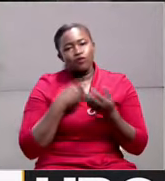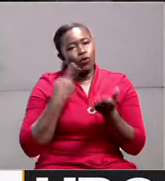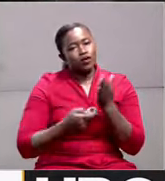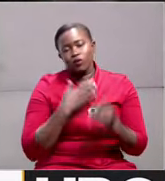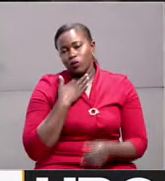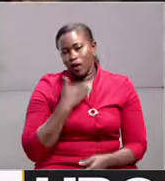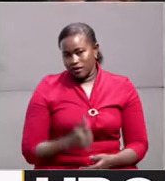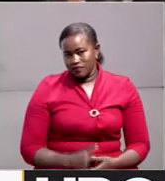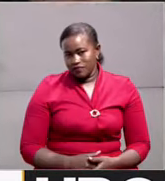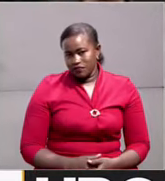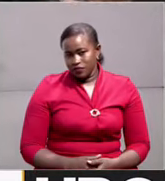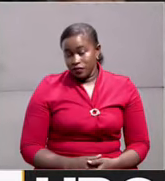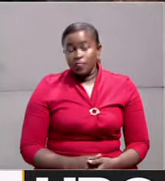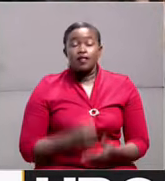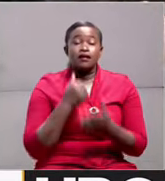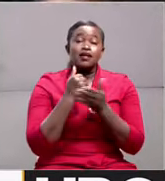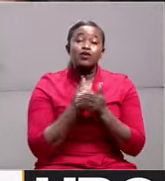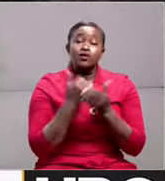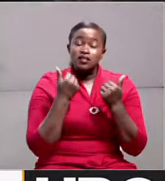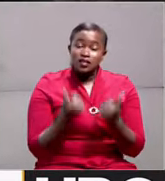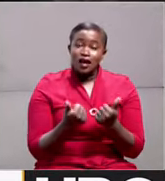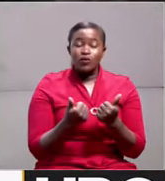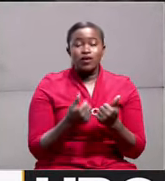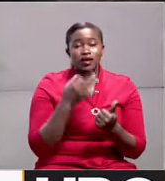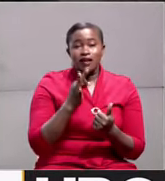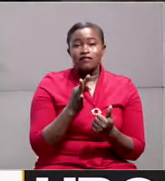kunda aho kwa tente ntigibarara rutamukaga